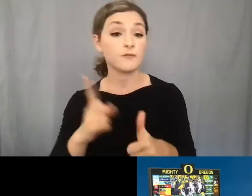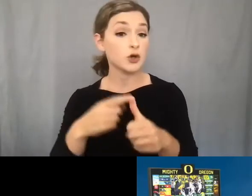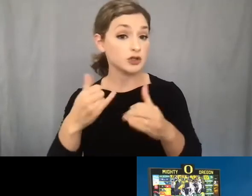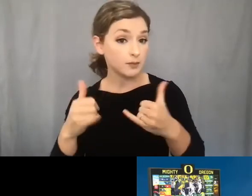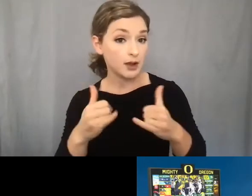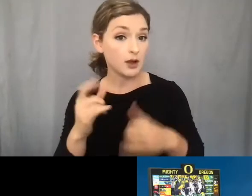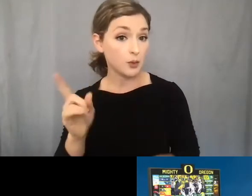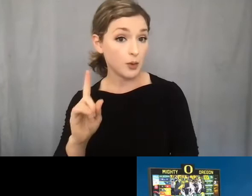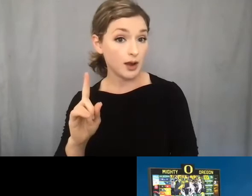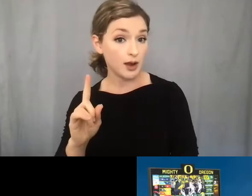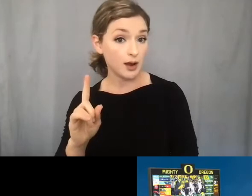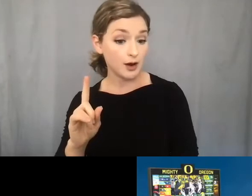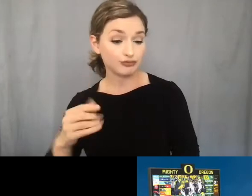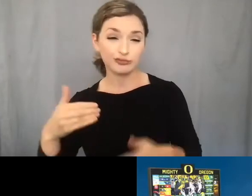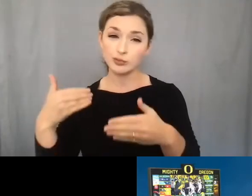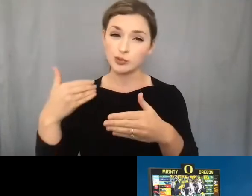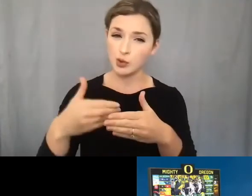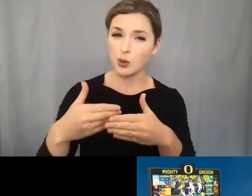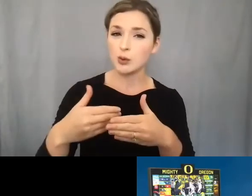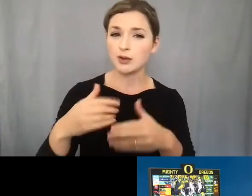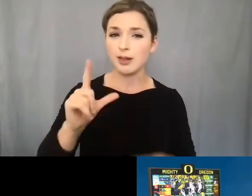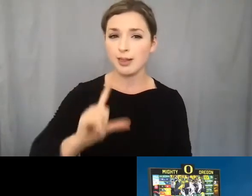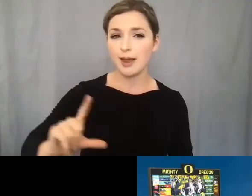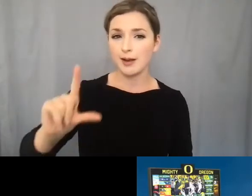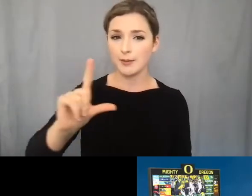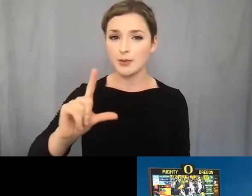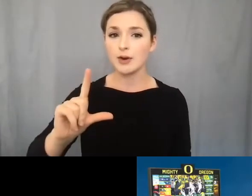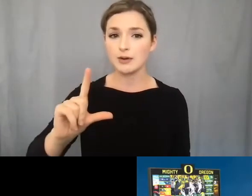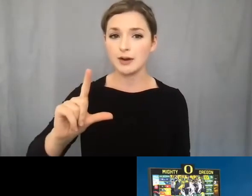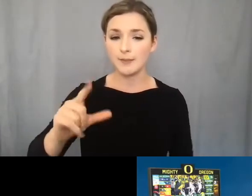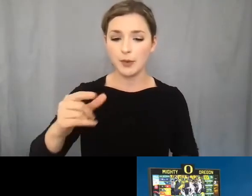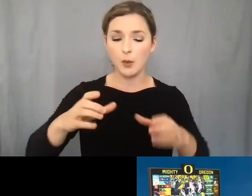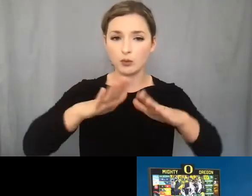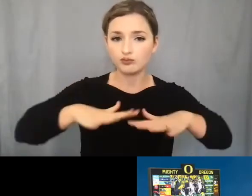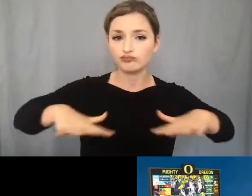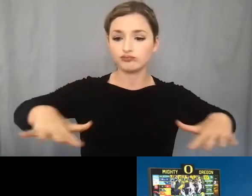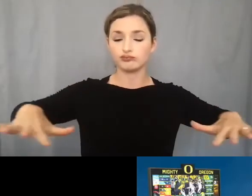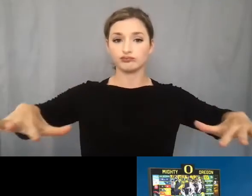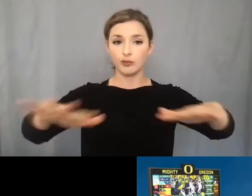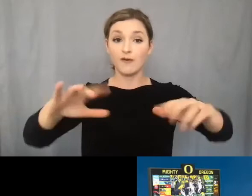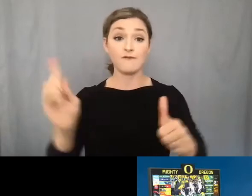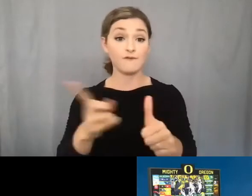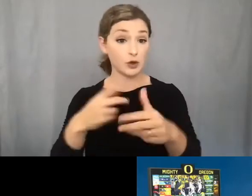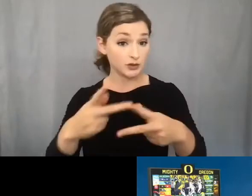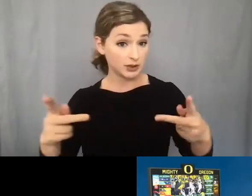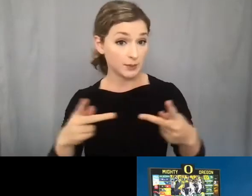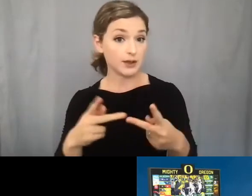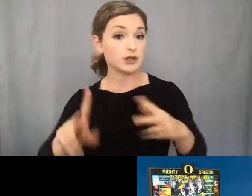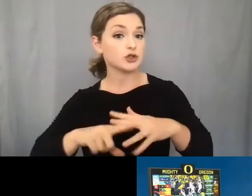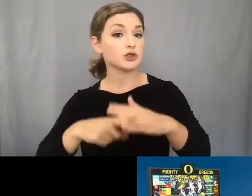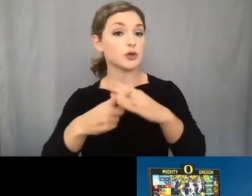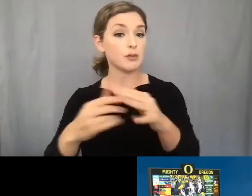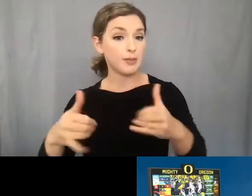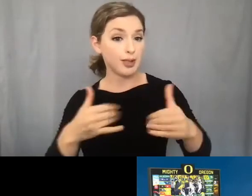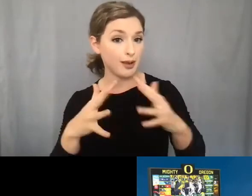the library on the campus, that big open area down there. That's where they first started playing football for the University of Oregon.